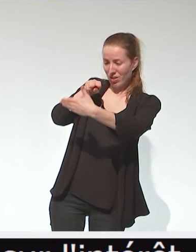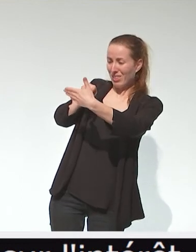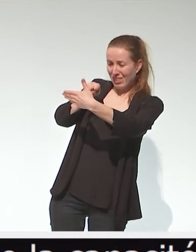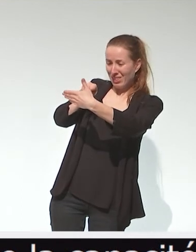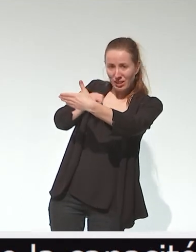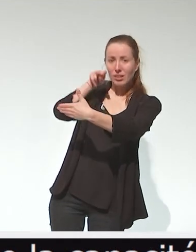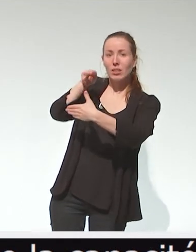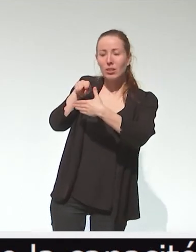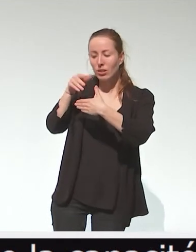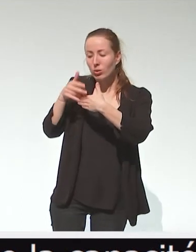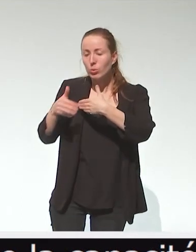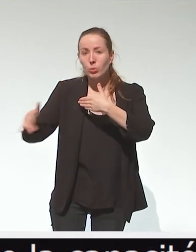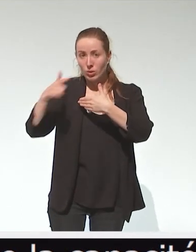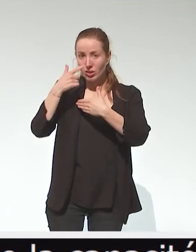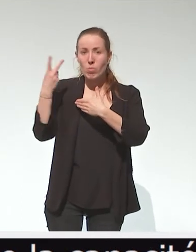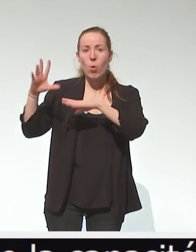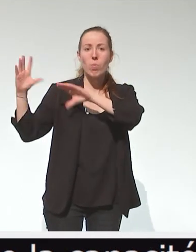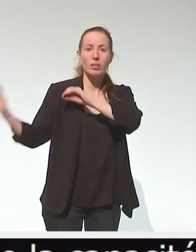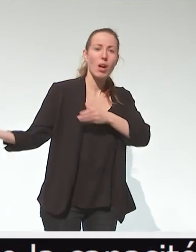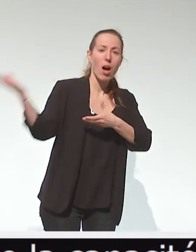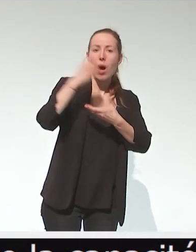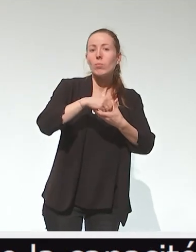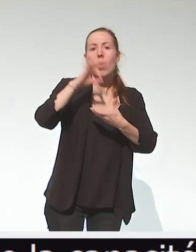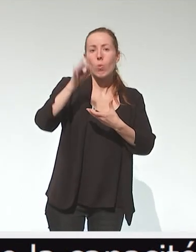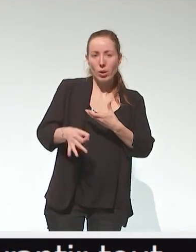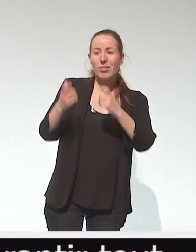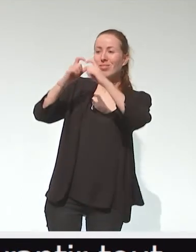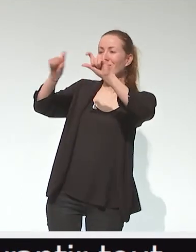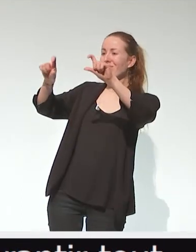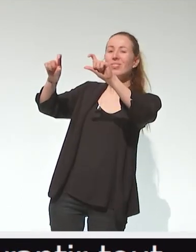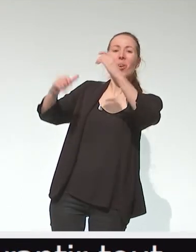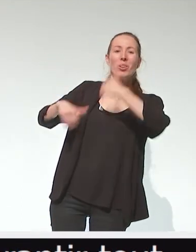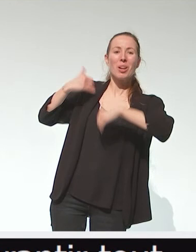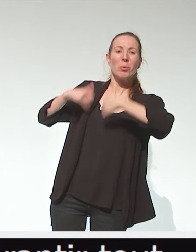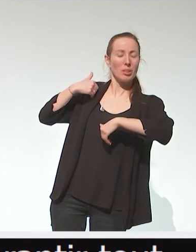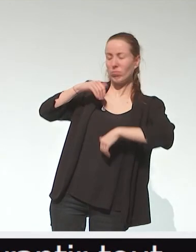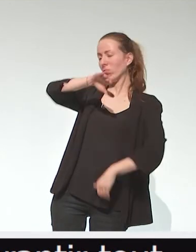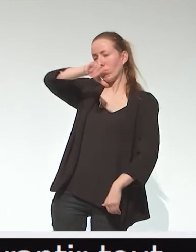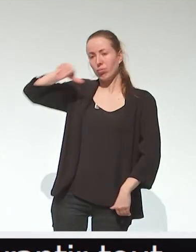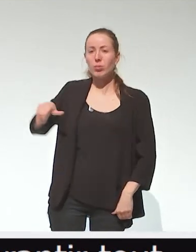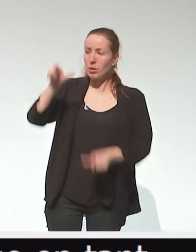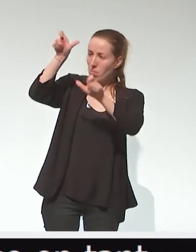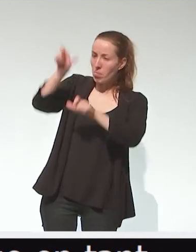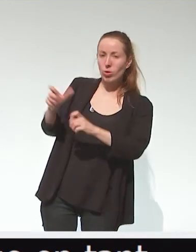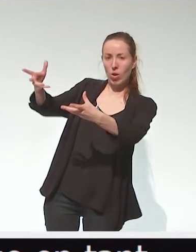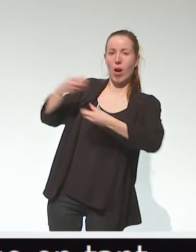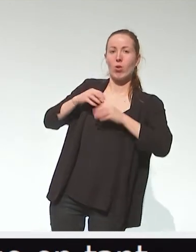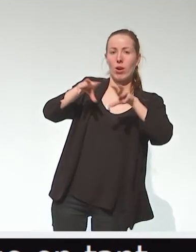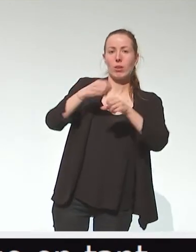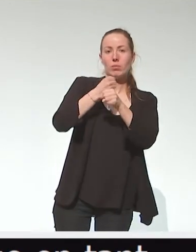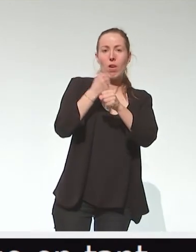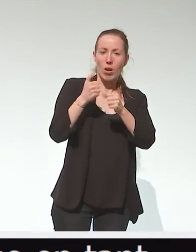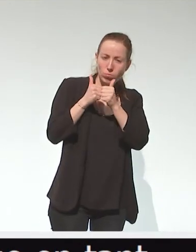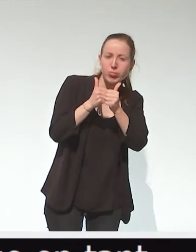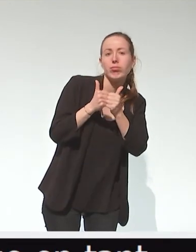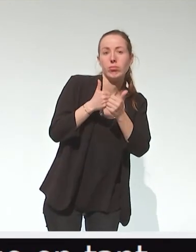are differently abled, as they say in English-speaking countries. So PWD should be seen as persons, not as persons with